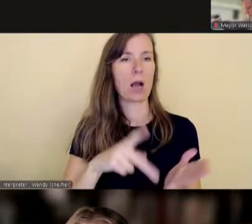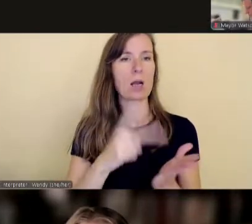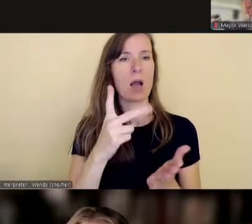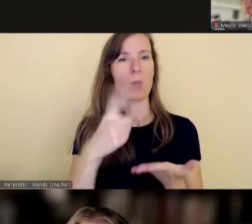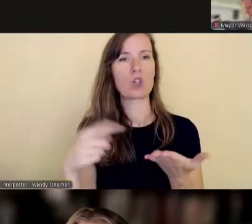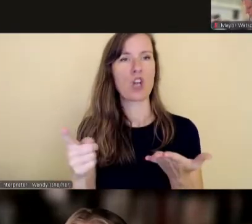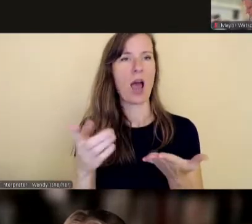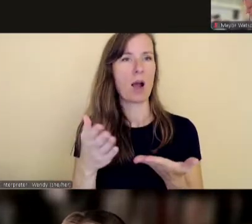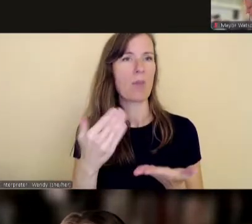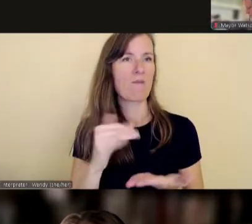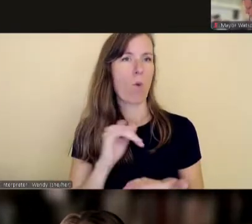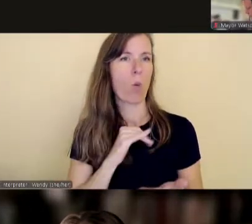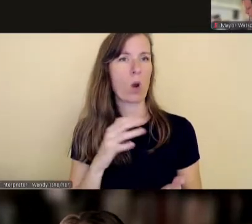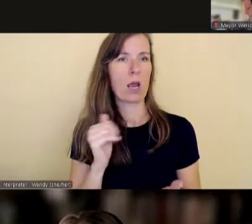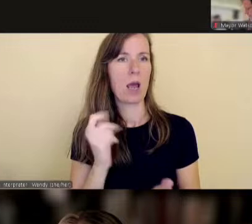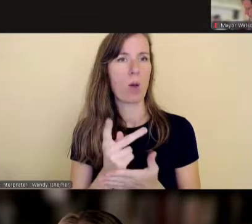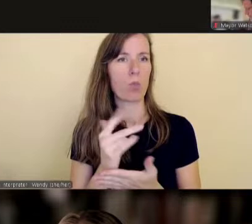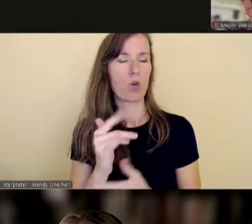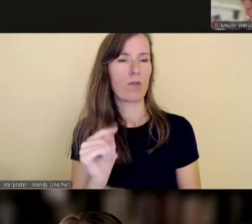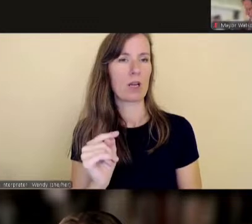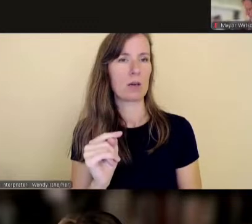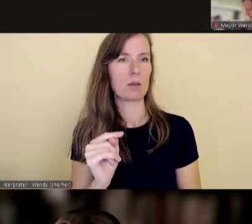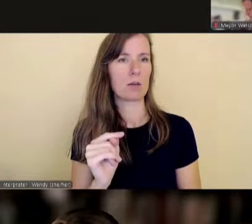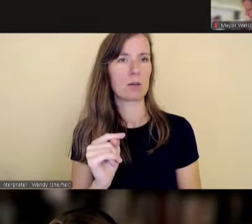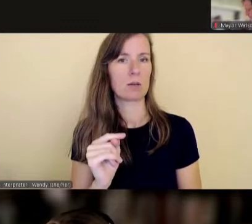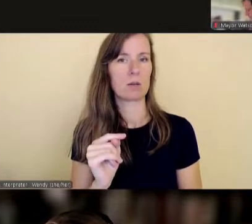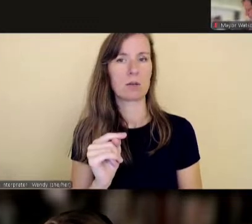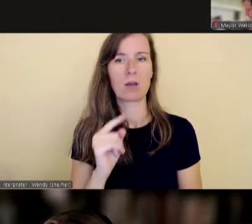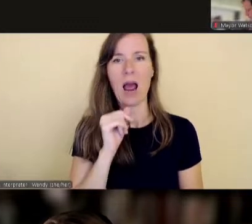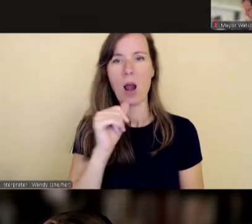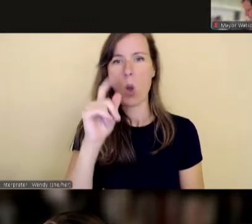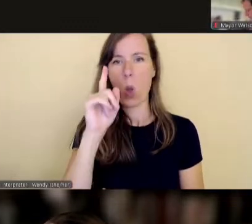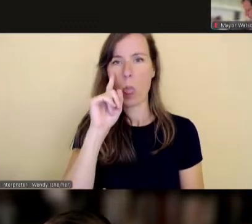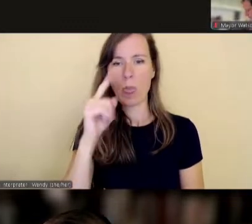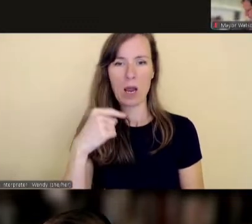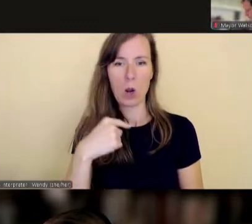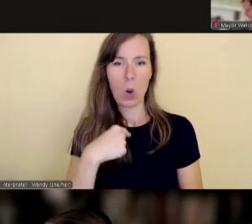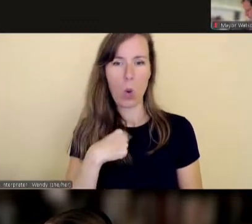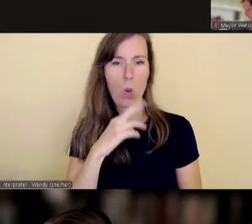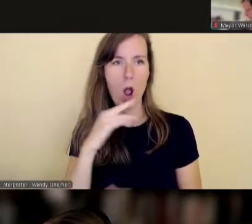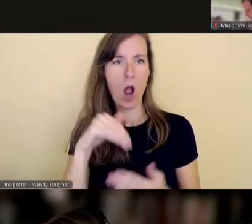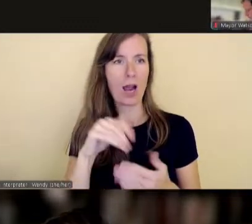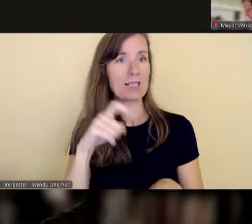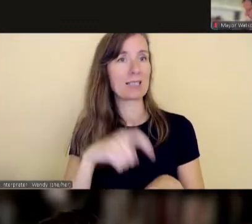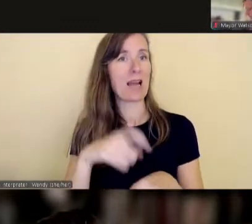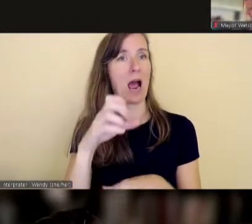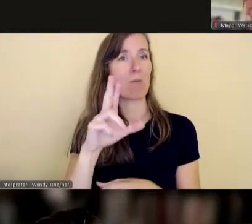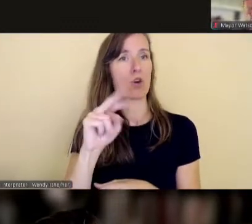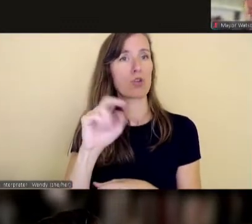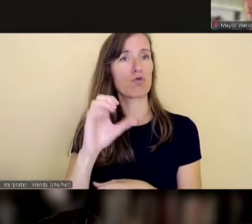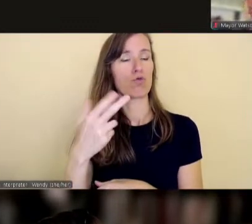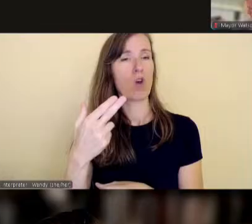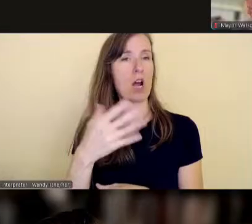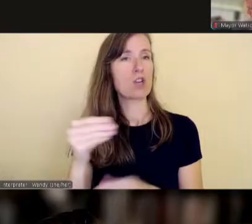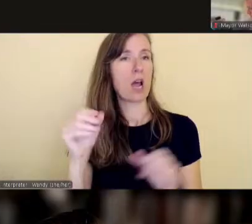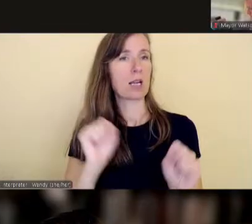Also because I don't think that we are in a time crunch, so we would be able to do it at the next meeting.